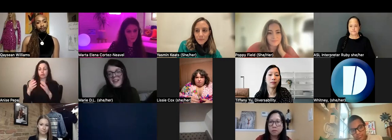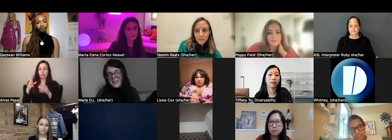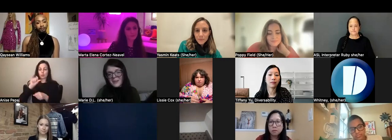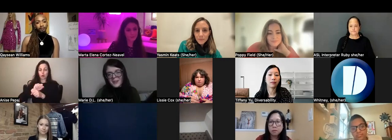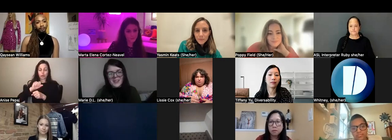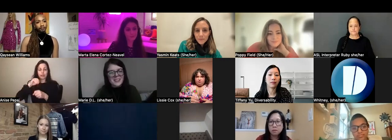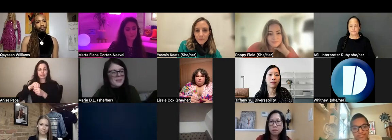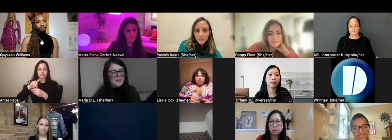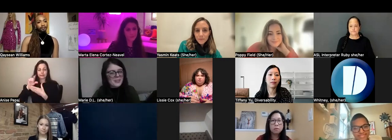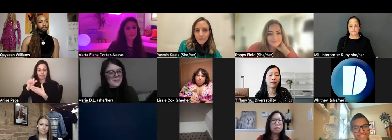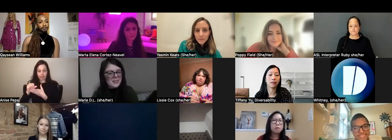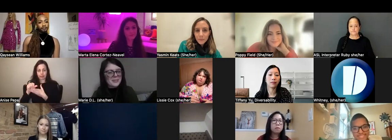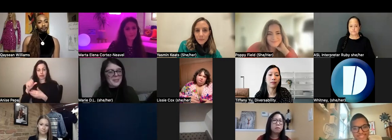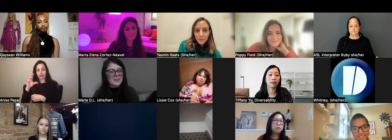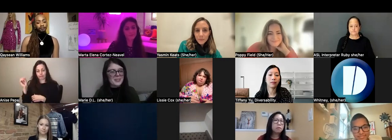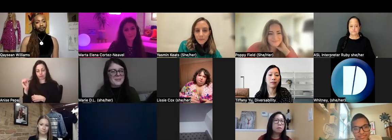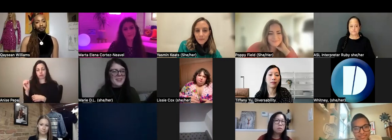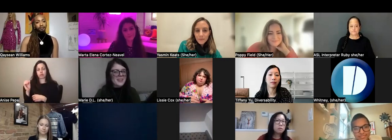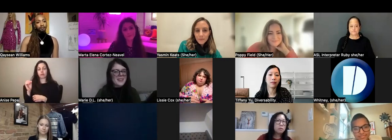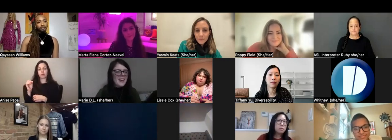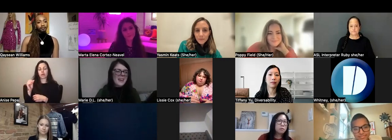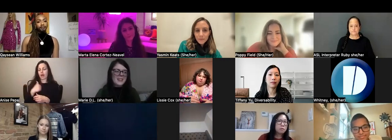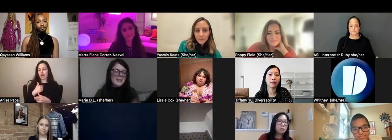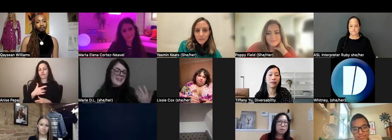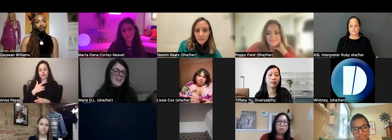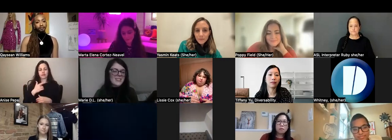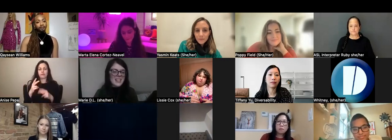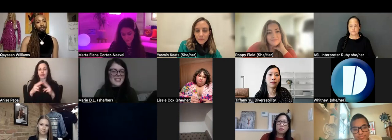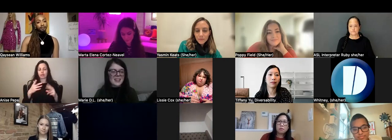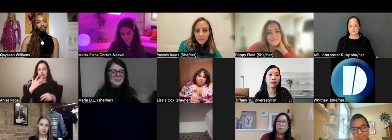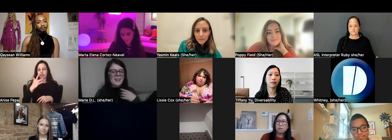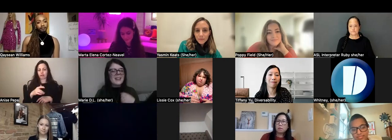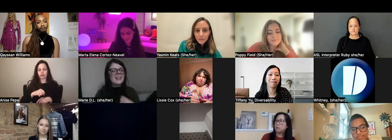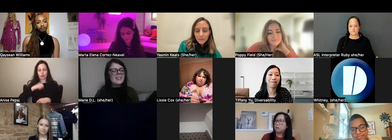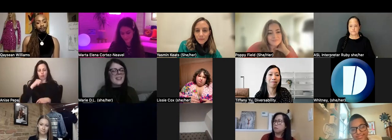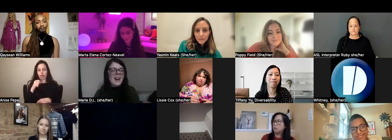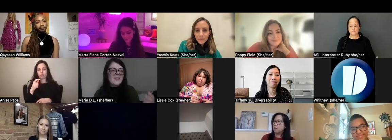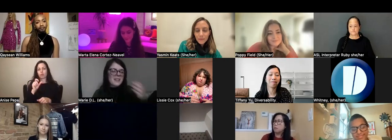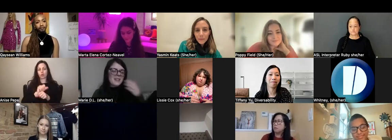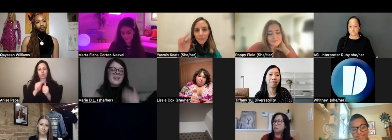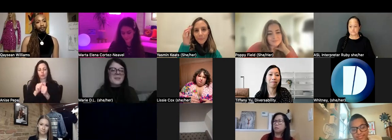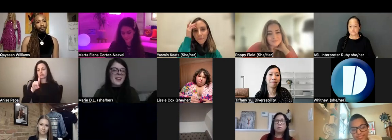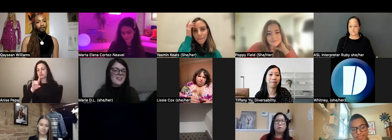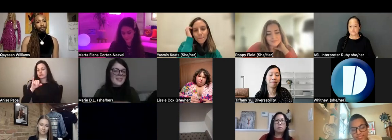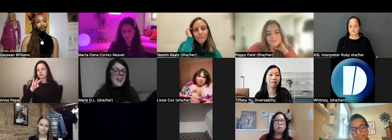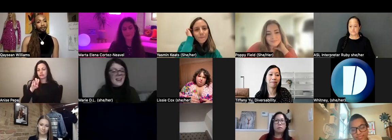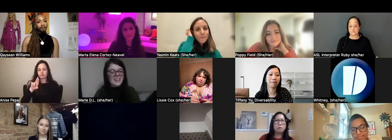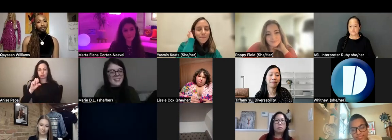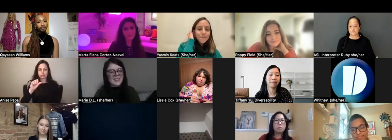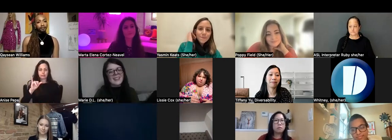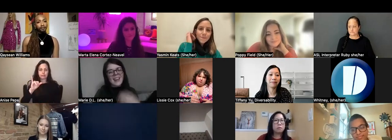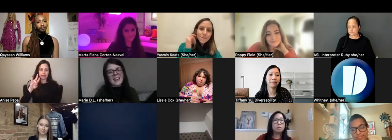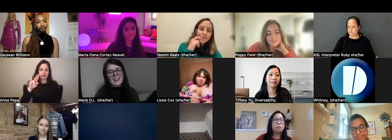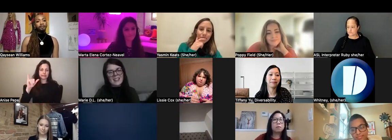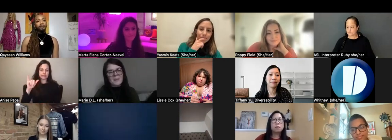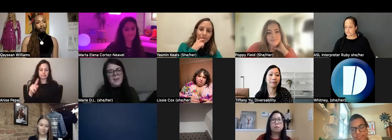very lucky to work for a disabled owned business with Diversability. It's been a life-changing experience. It all comes down to the actions